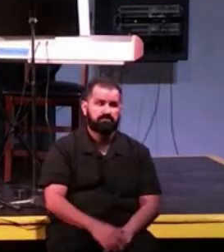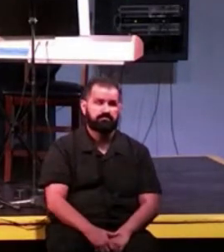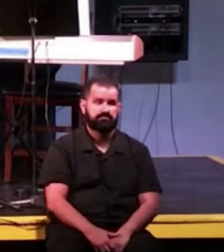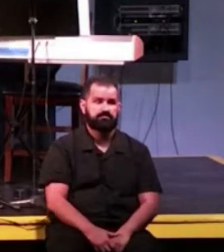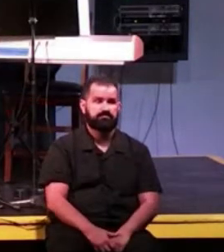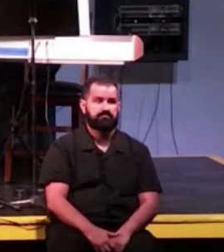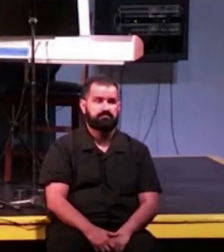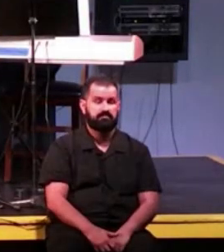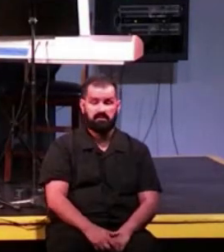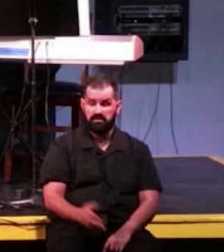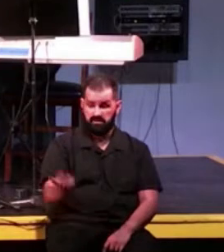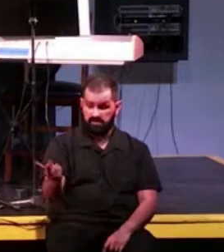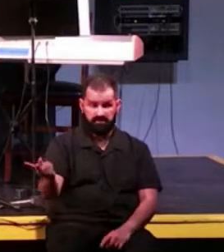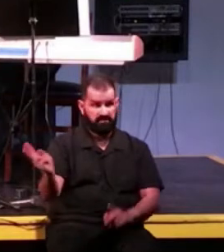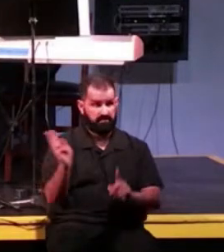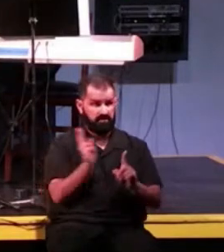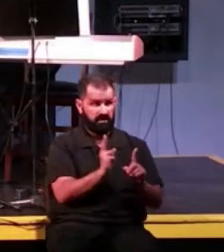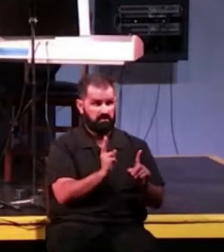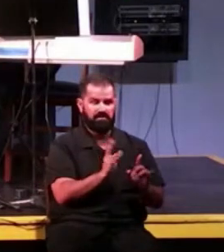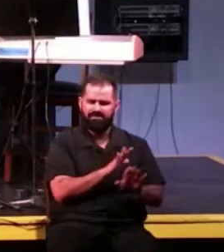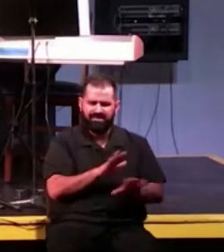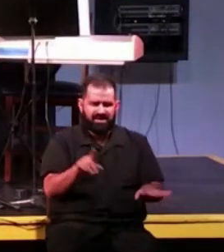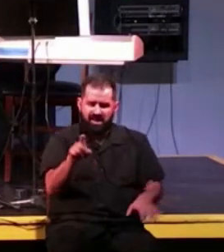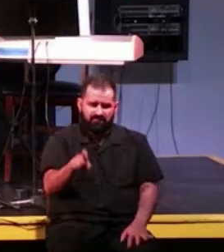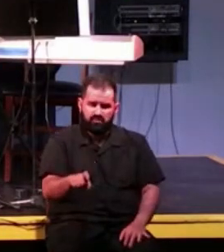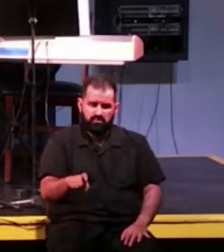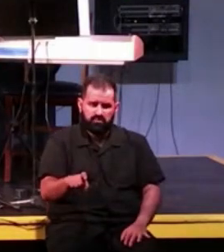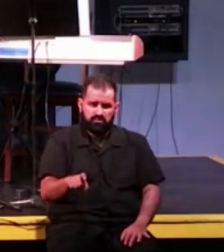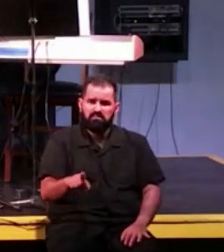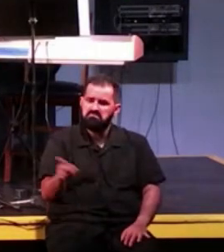They were walking with her in love. They didn't have to do that.